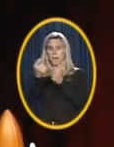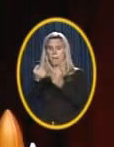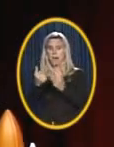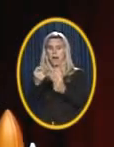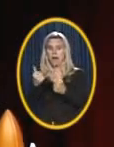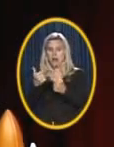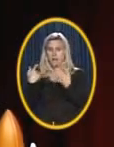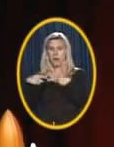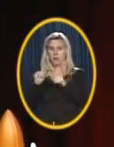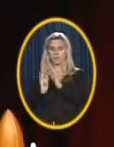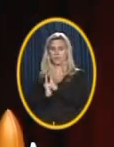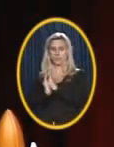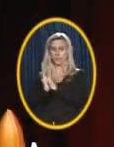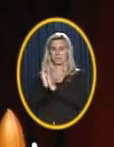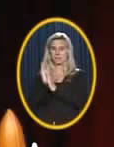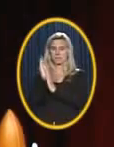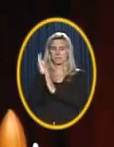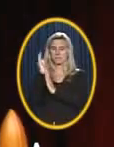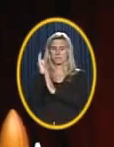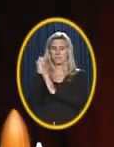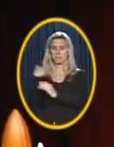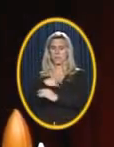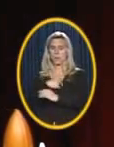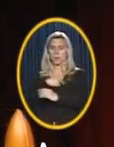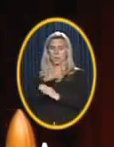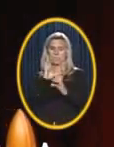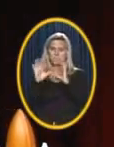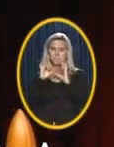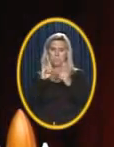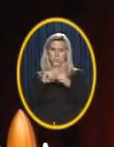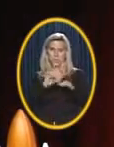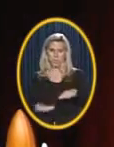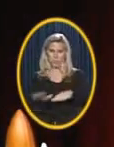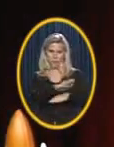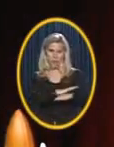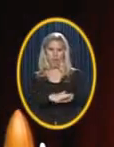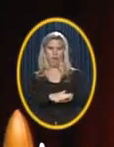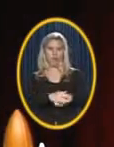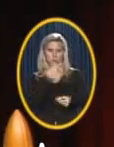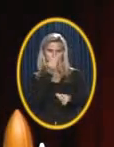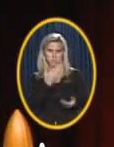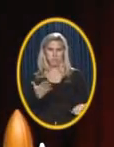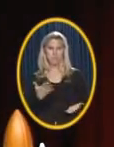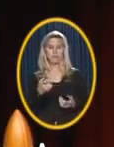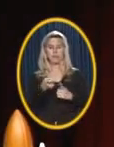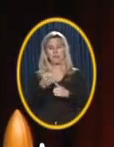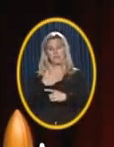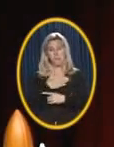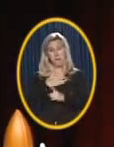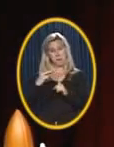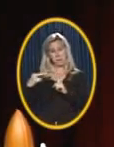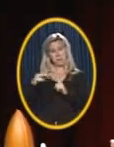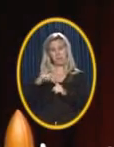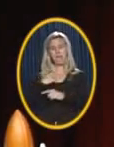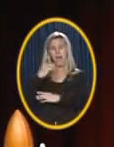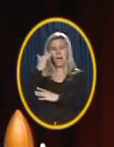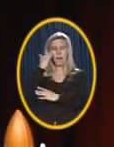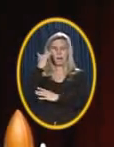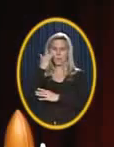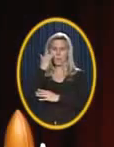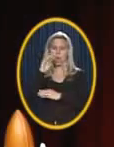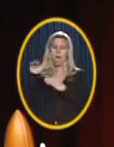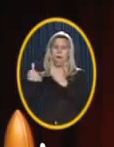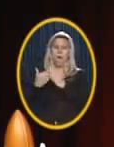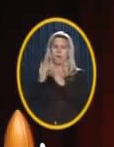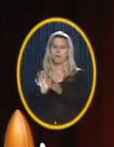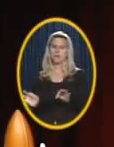during NASA. And we radioed that down to the ground. Truthfully, at least from my standpoint, I knew that all of the